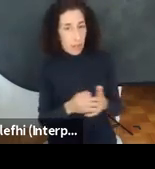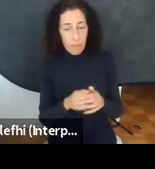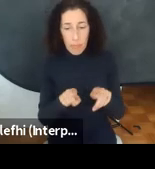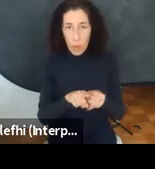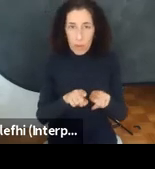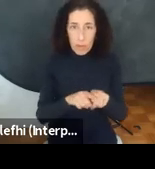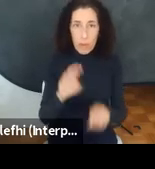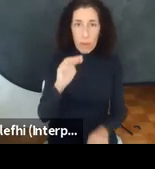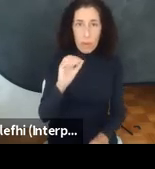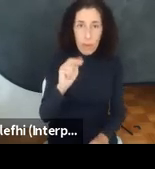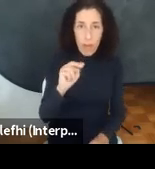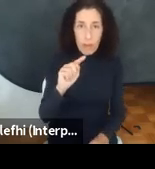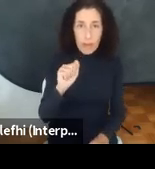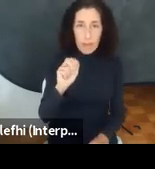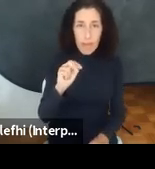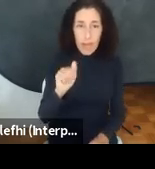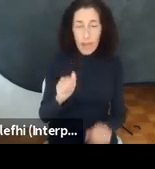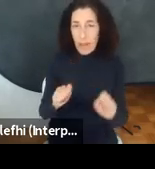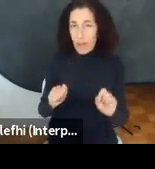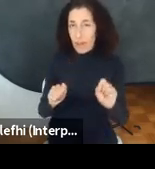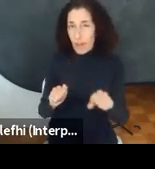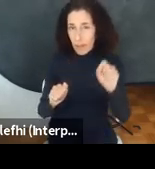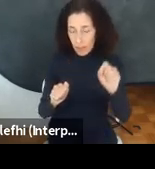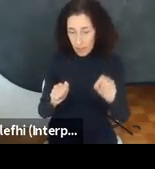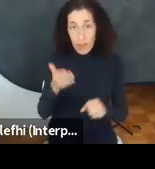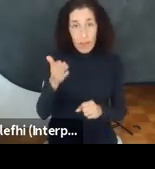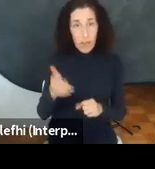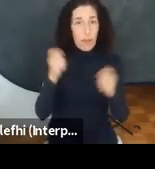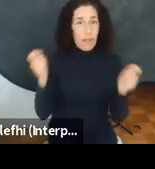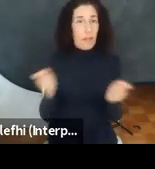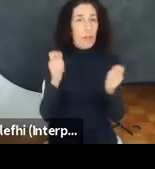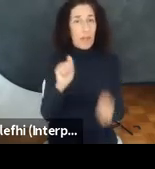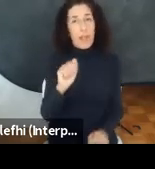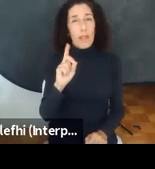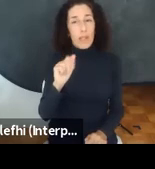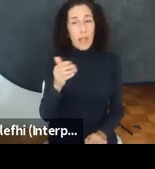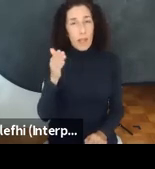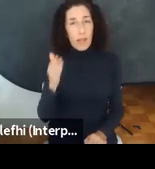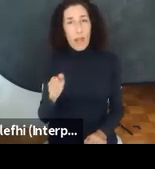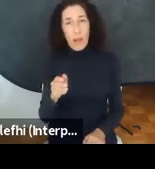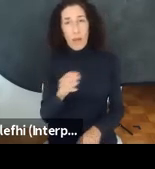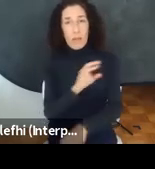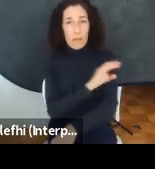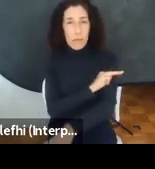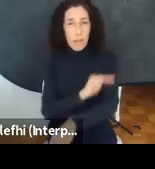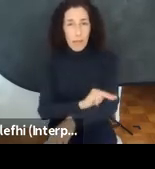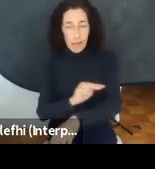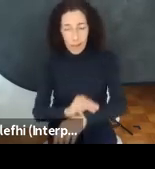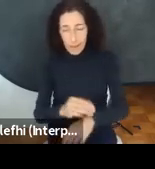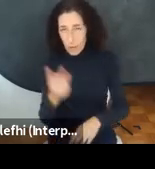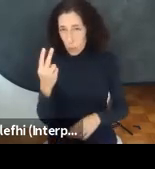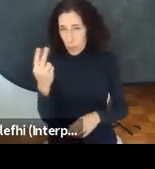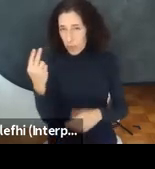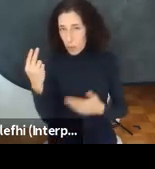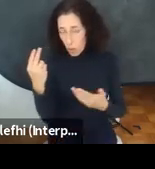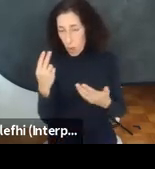Montana. Montana, yeah. Wow. And to celebrate the ADA they had down there. I think that was, 2 years ago? Yeah. Mm-hmm. So she's been doing a